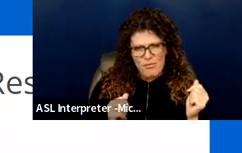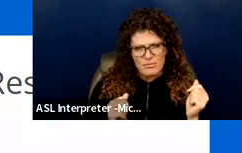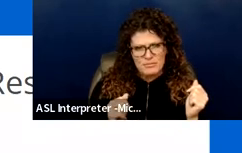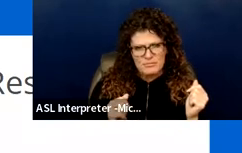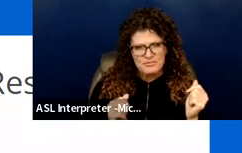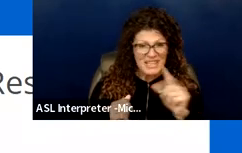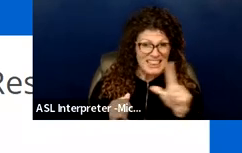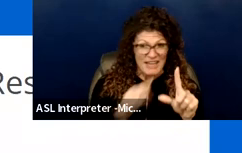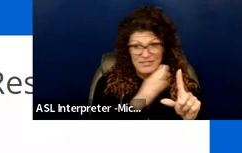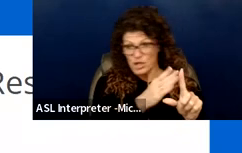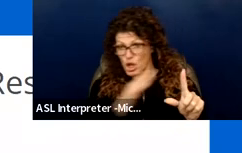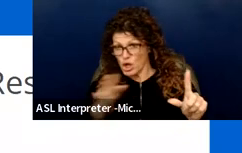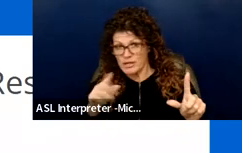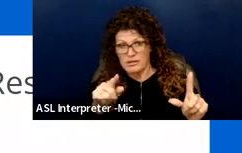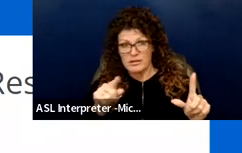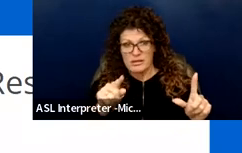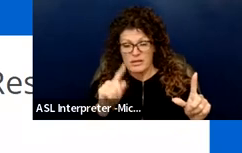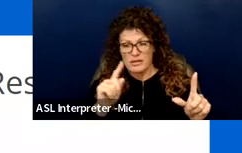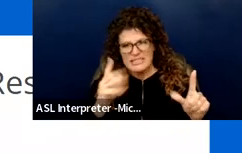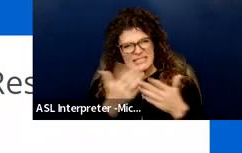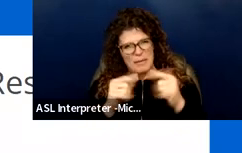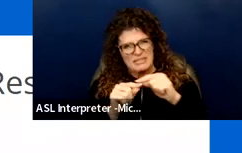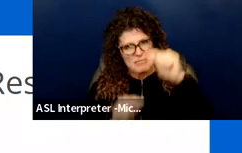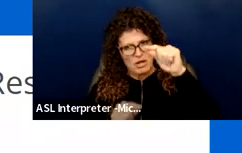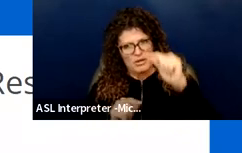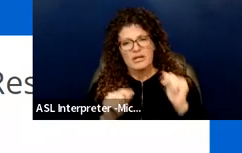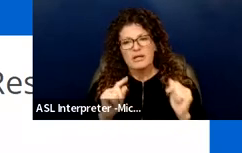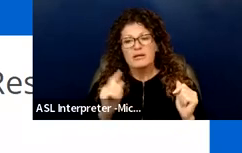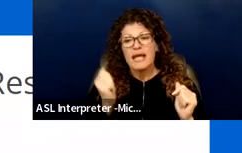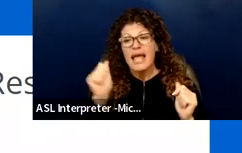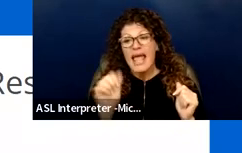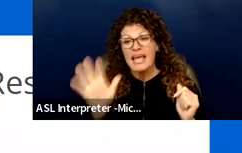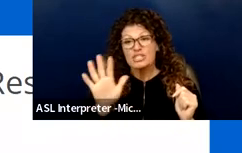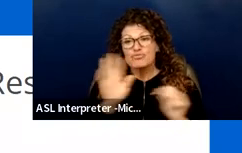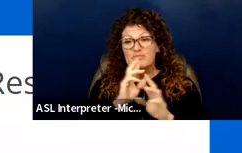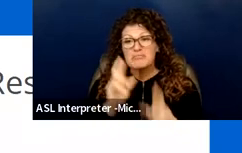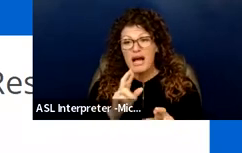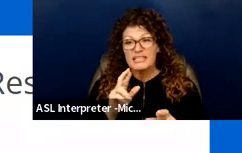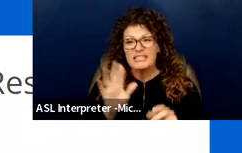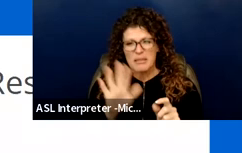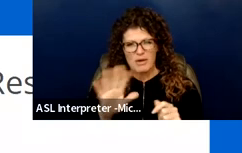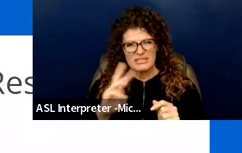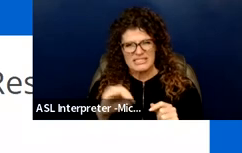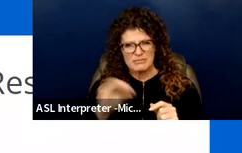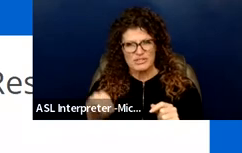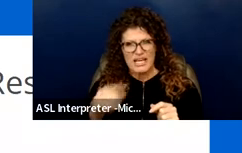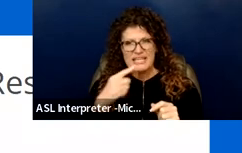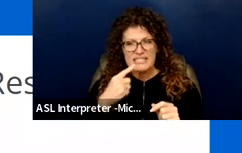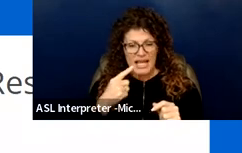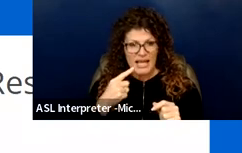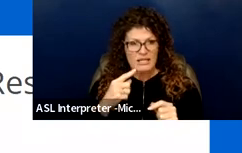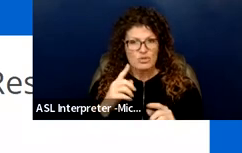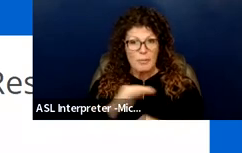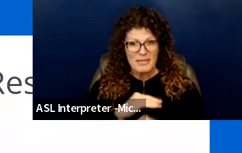left to right, where, for example, only 60% of Asian respondents indicated that the ability to lead system-wide